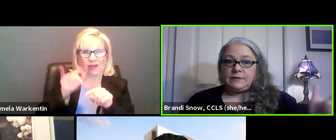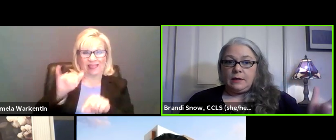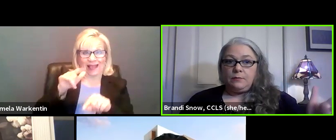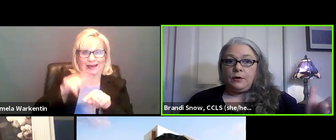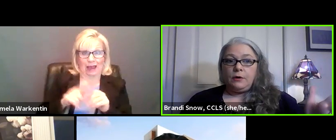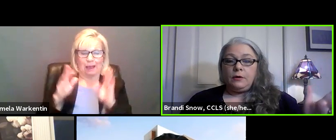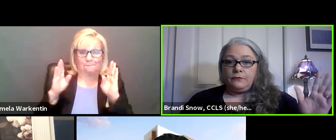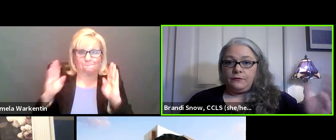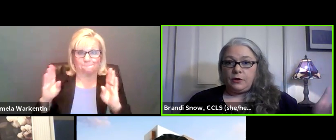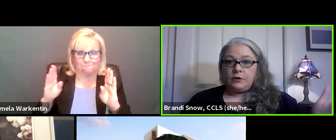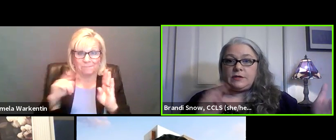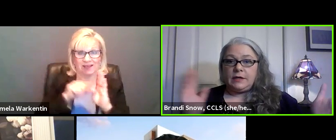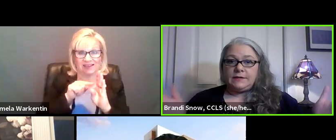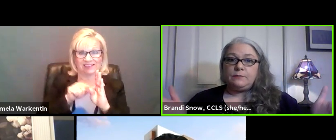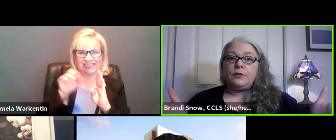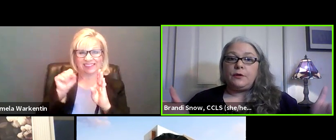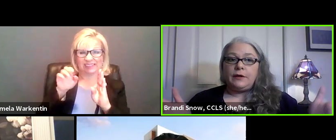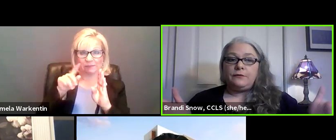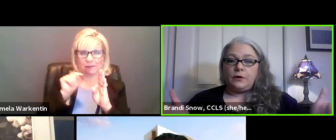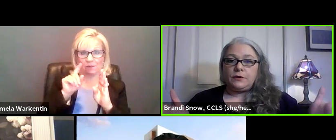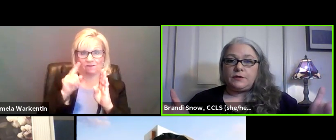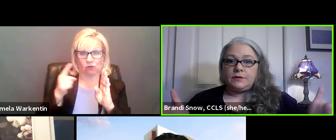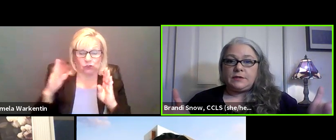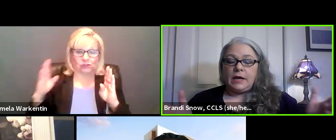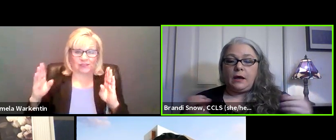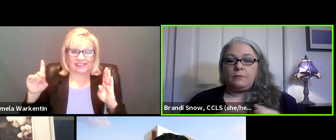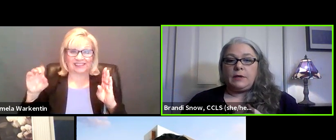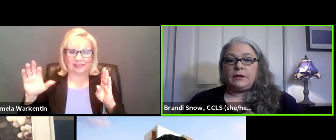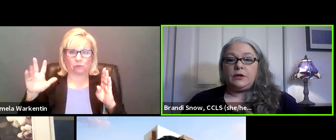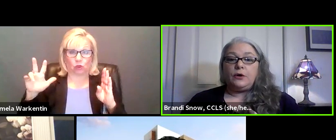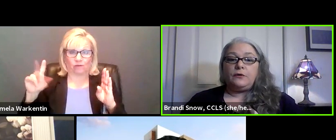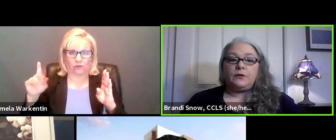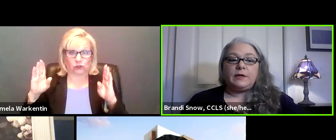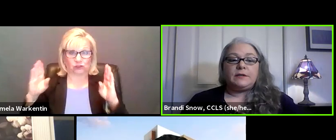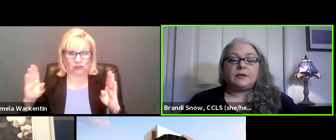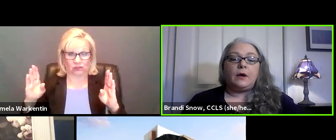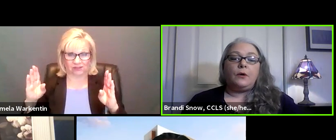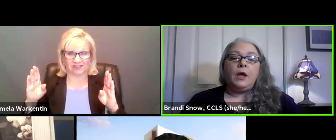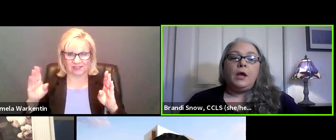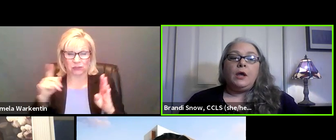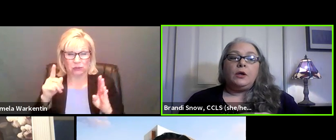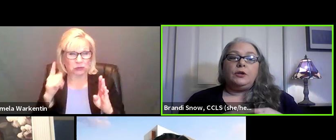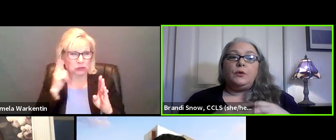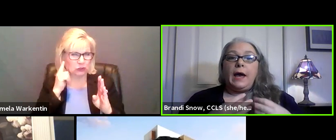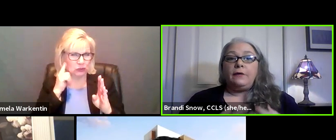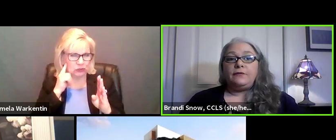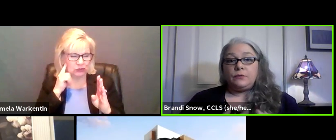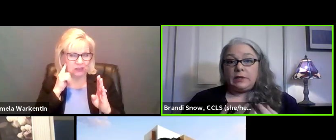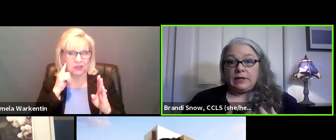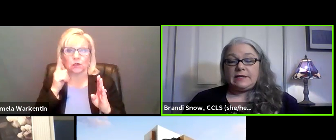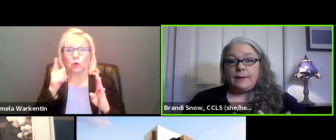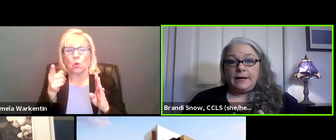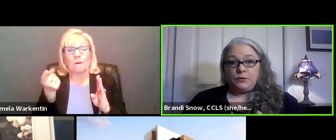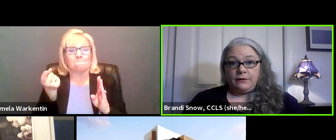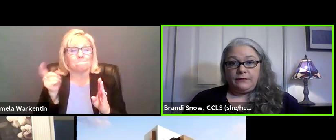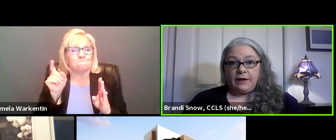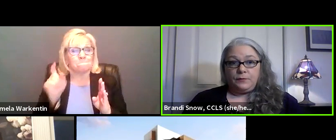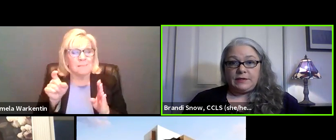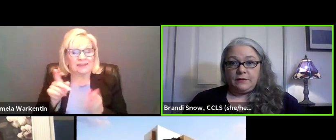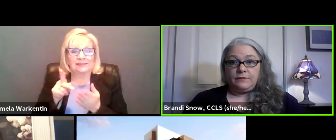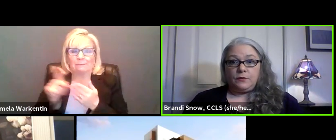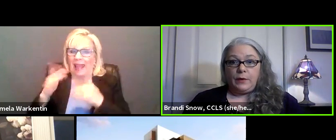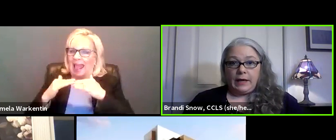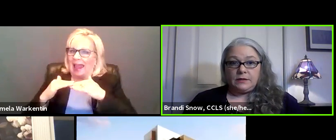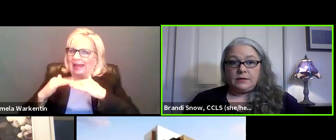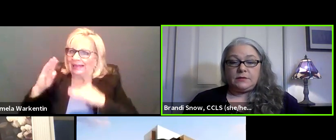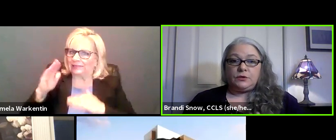between September 1st and December 31st, like you heard a few minutes ago, you have to at least pay